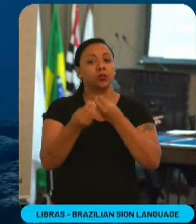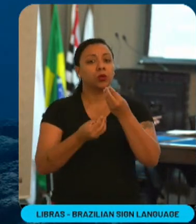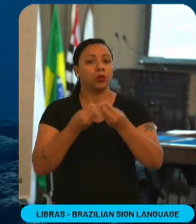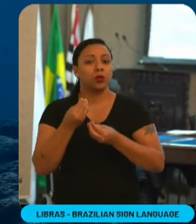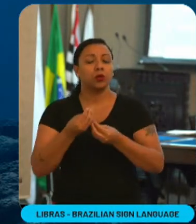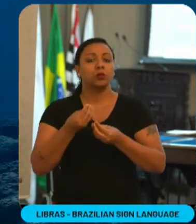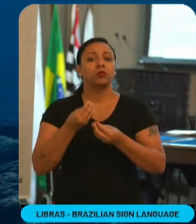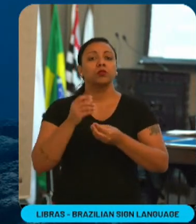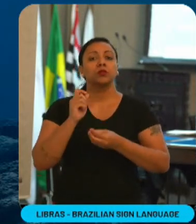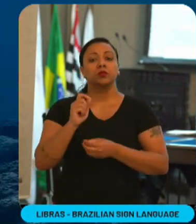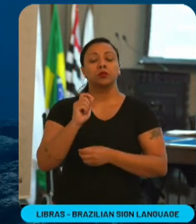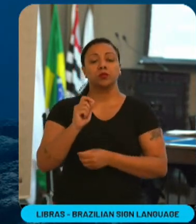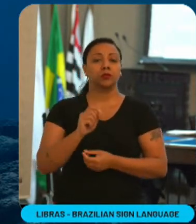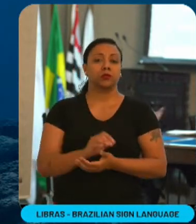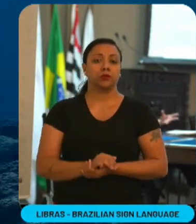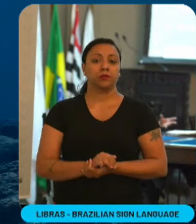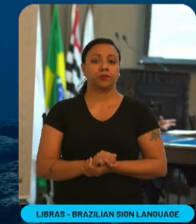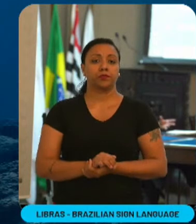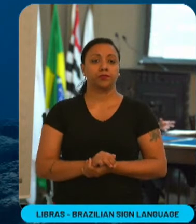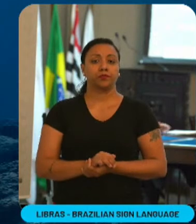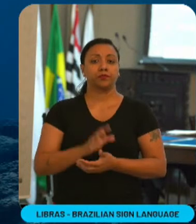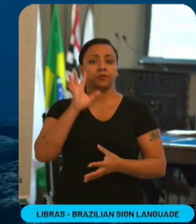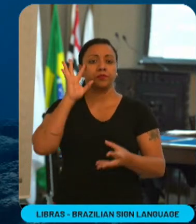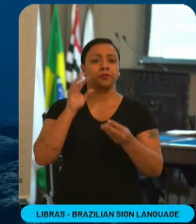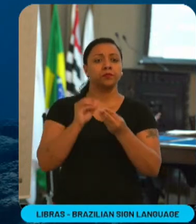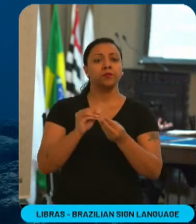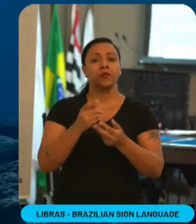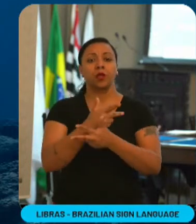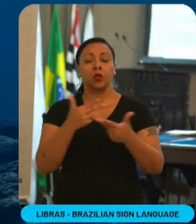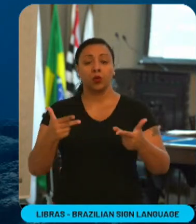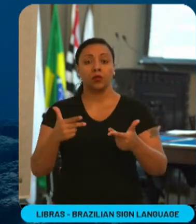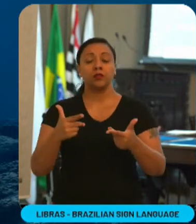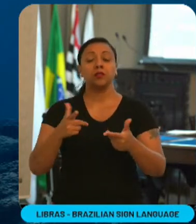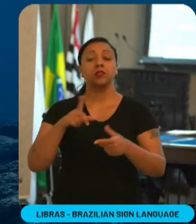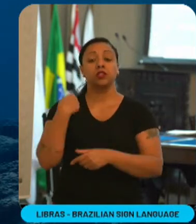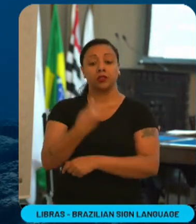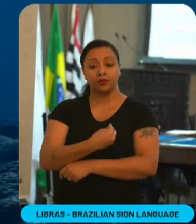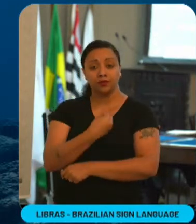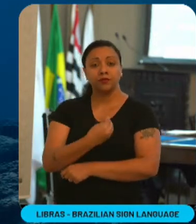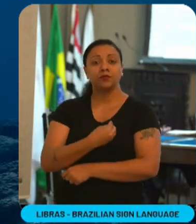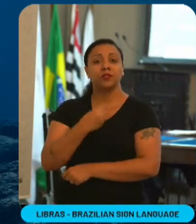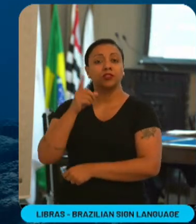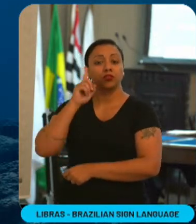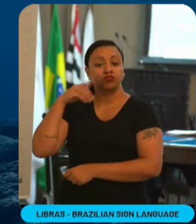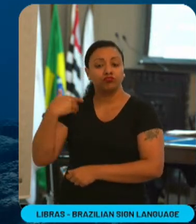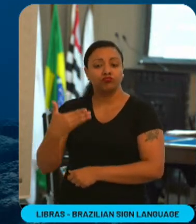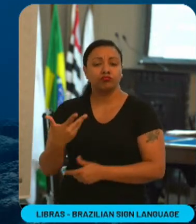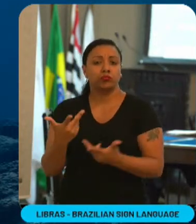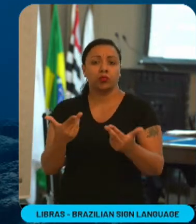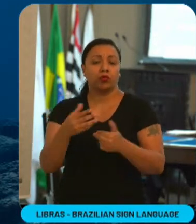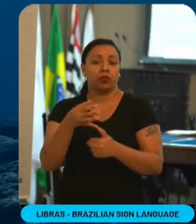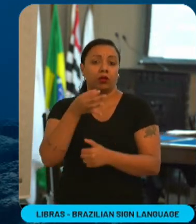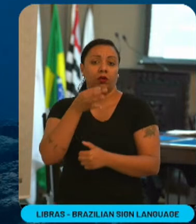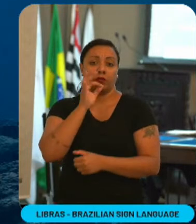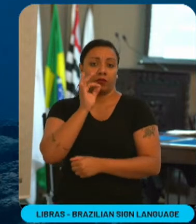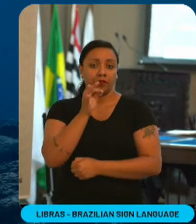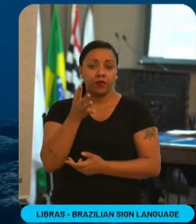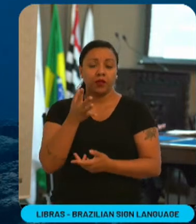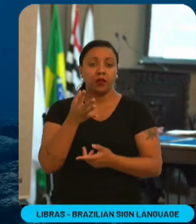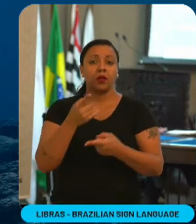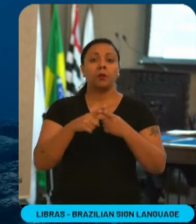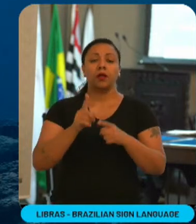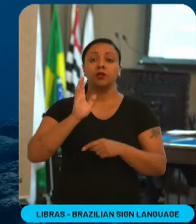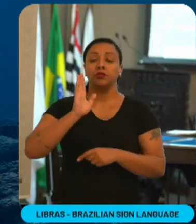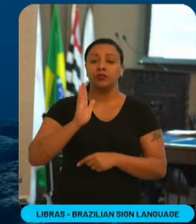for this proximity that result in things that our daily life, as taking a